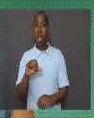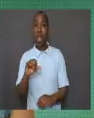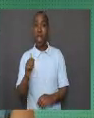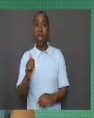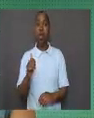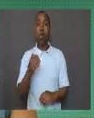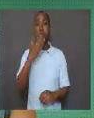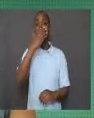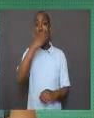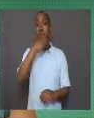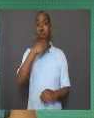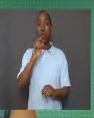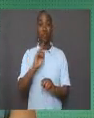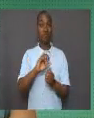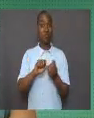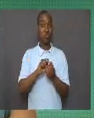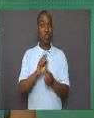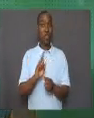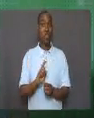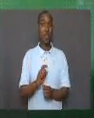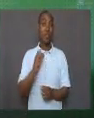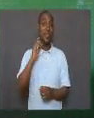the temperature of the solutions.